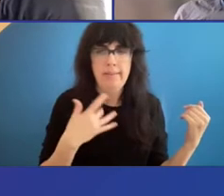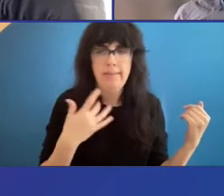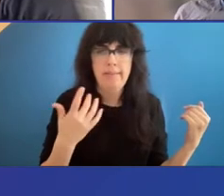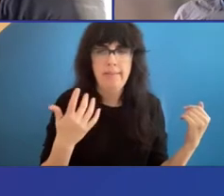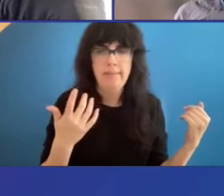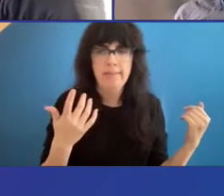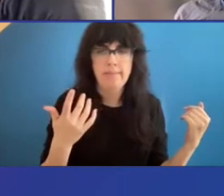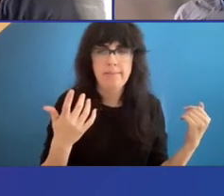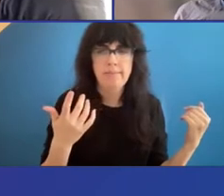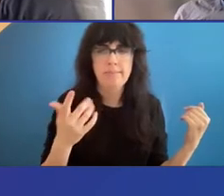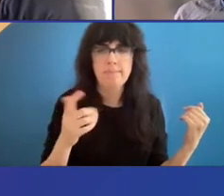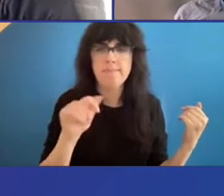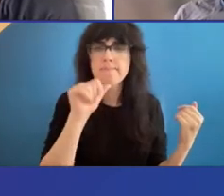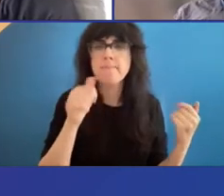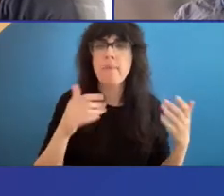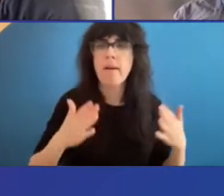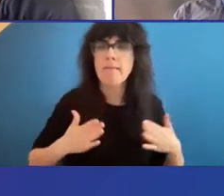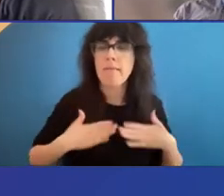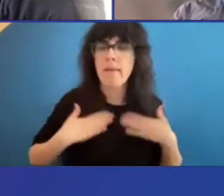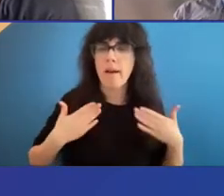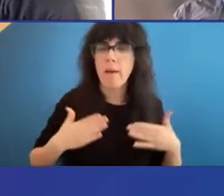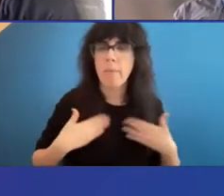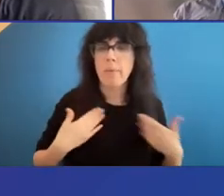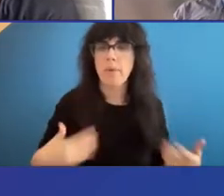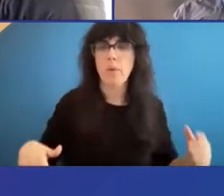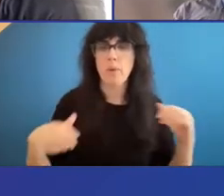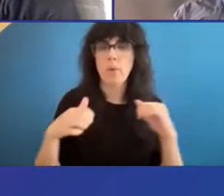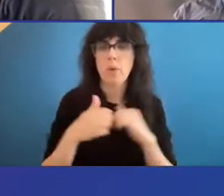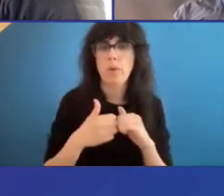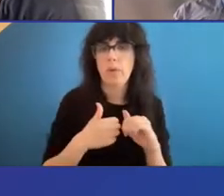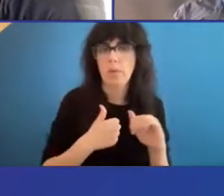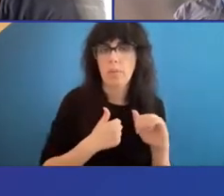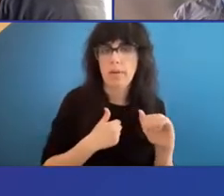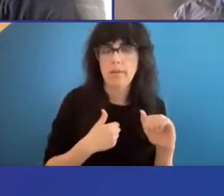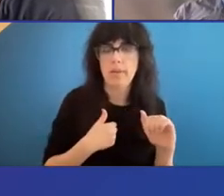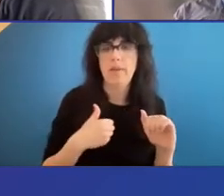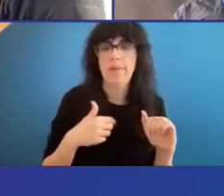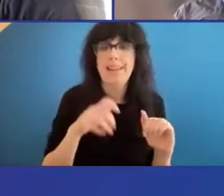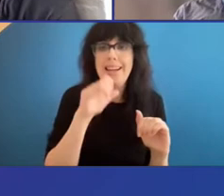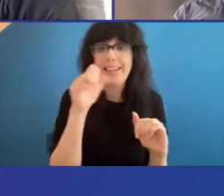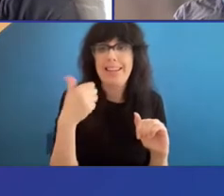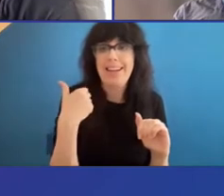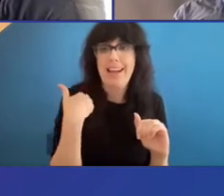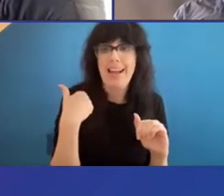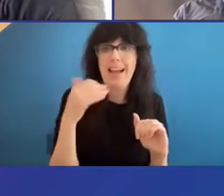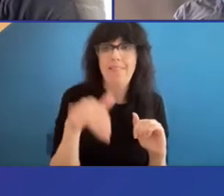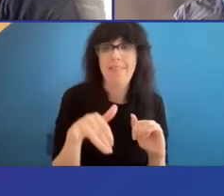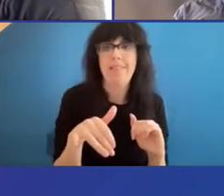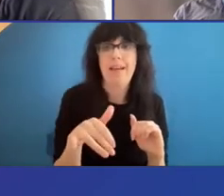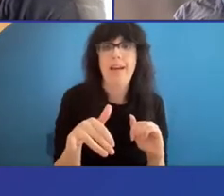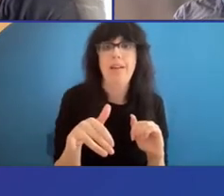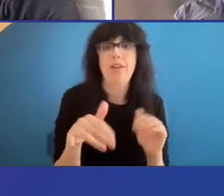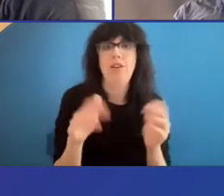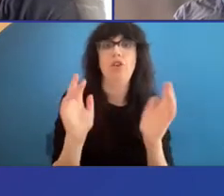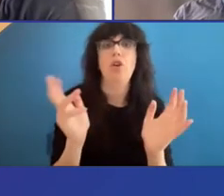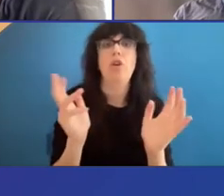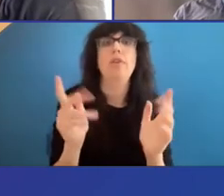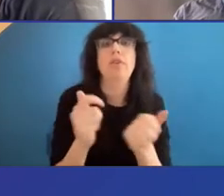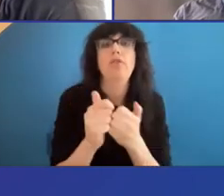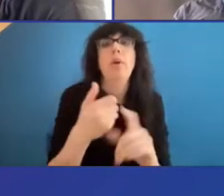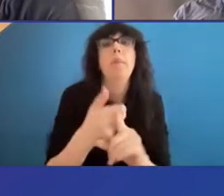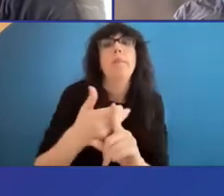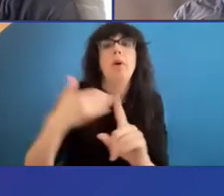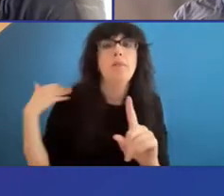not happy with myself about not having that conversation before the effect